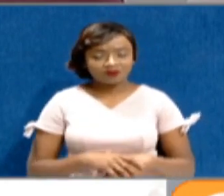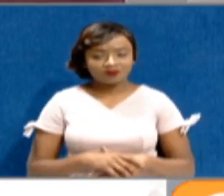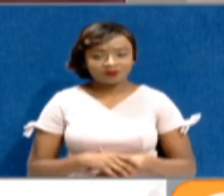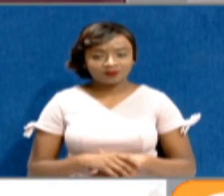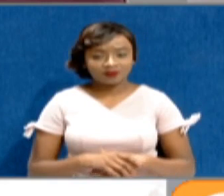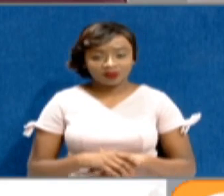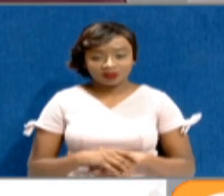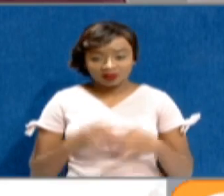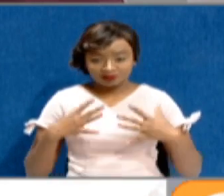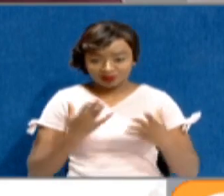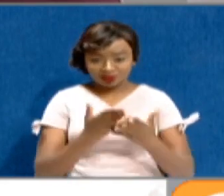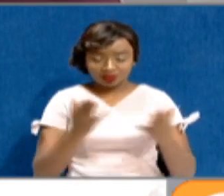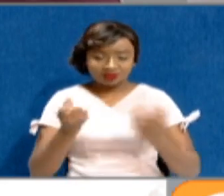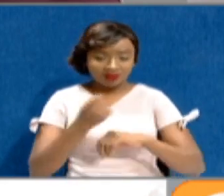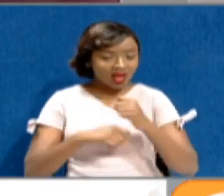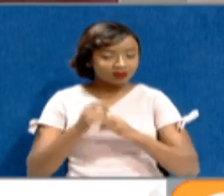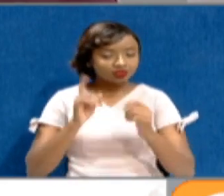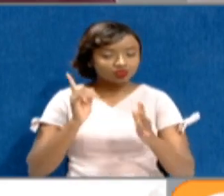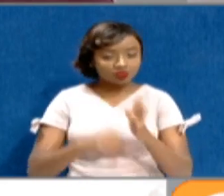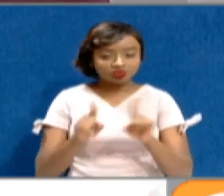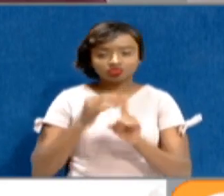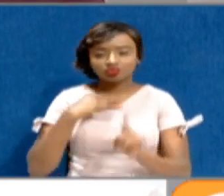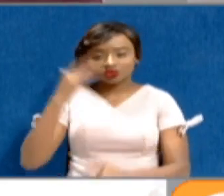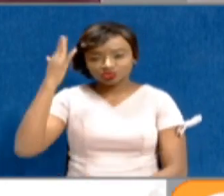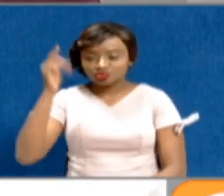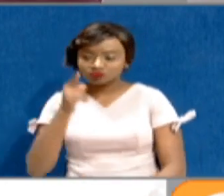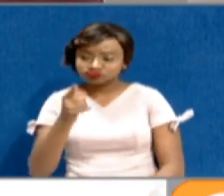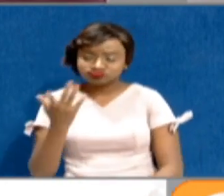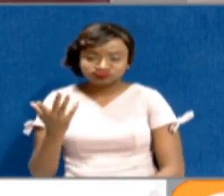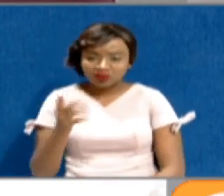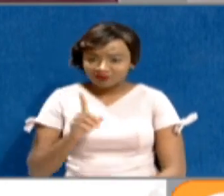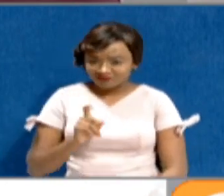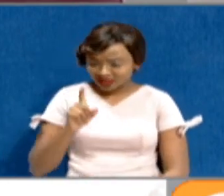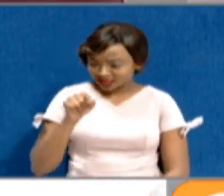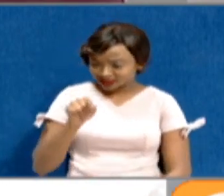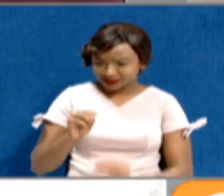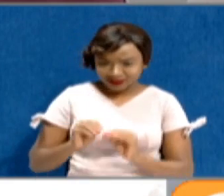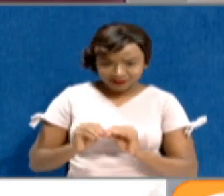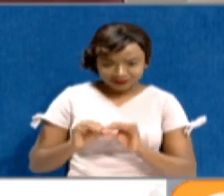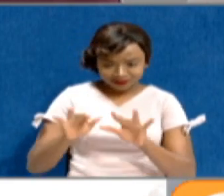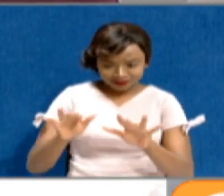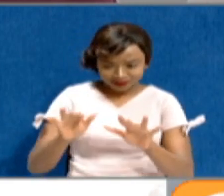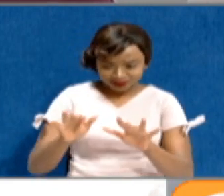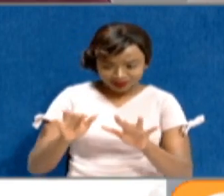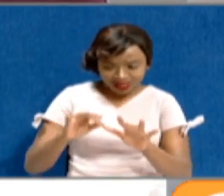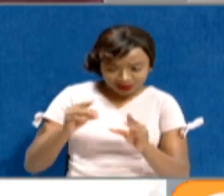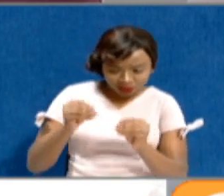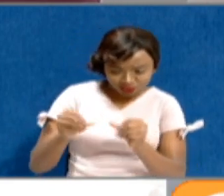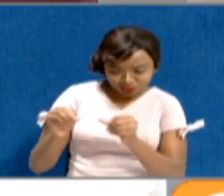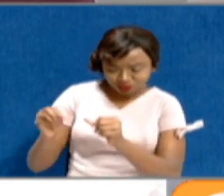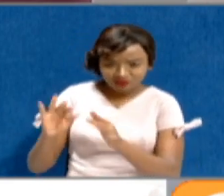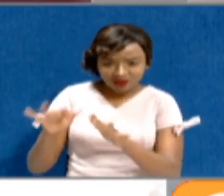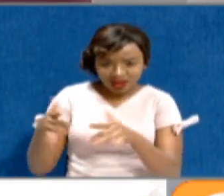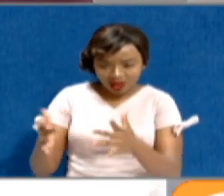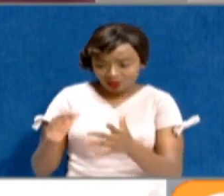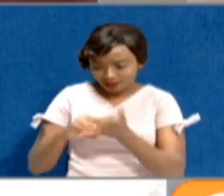protective response, or what is known as an immune response. You want to know which part of that virus will elicit that response, and therefore